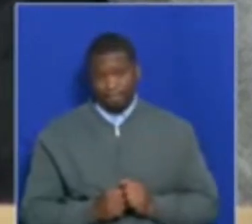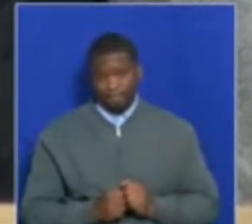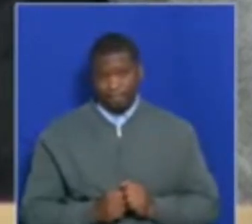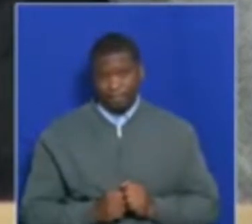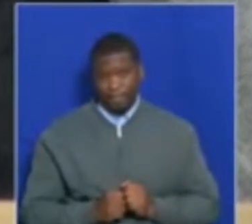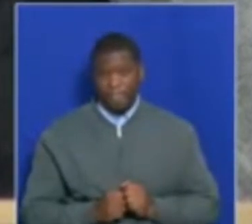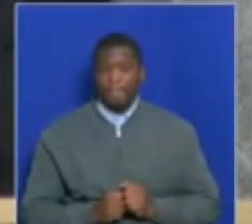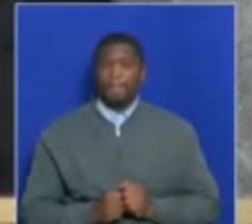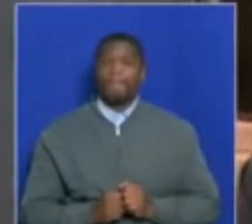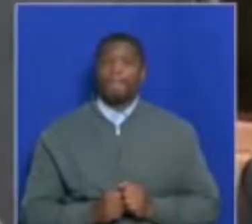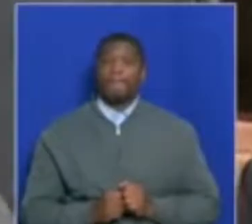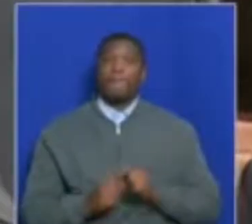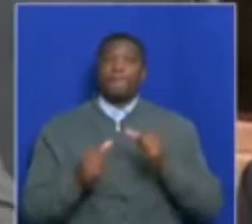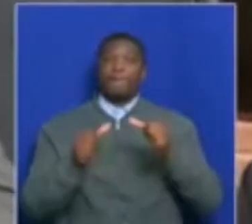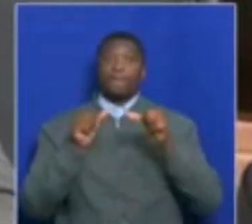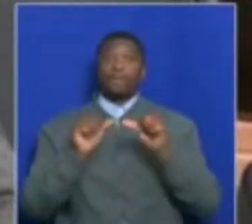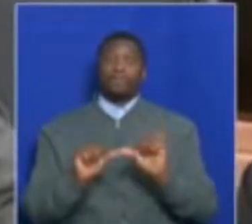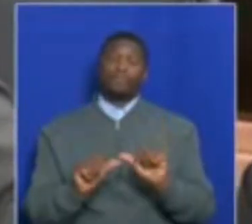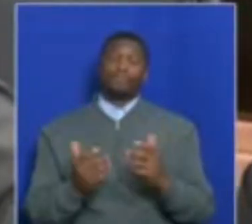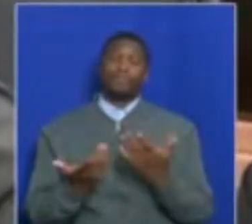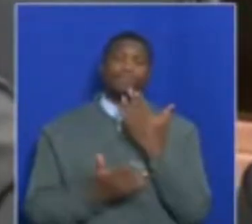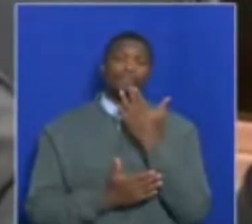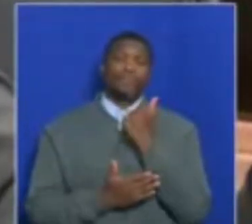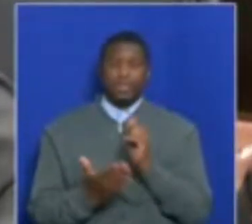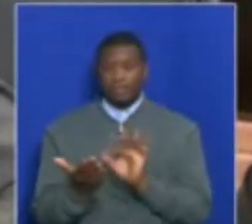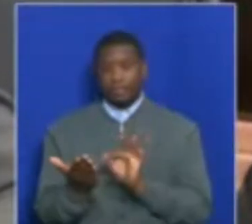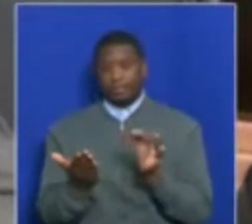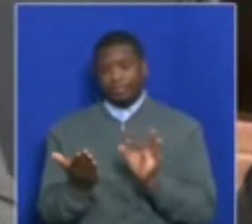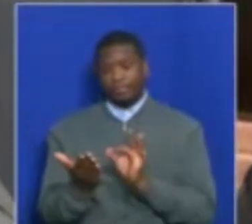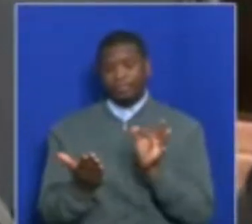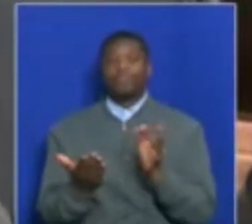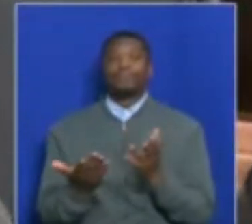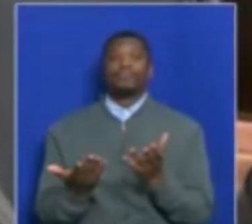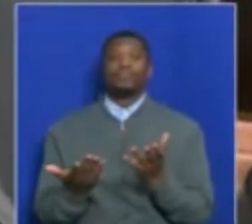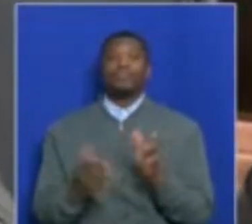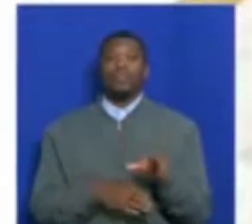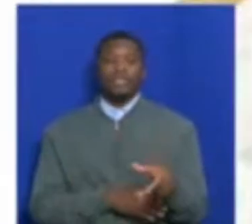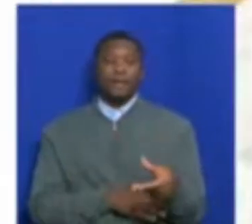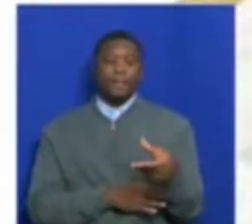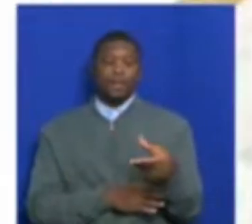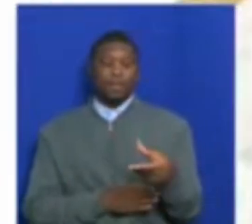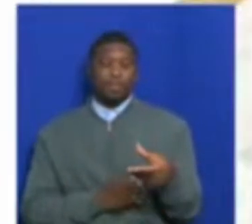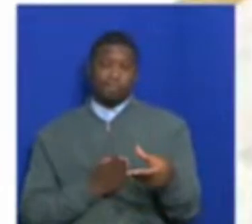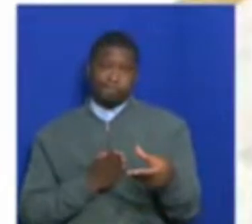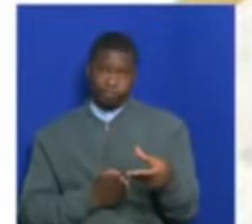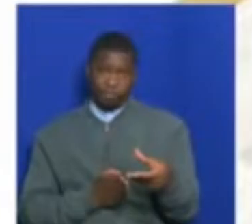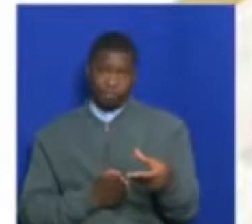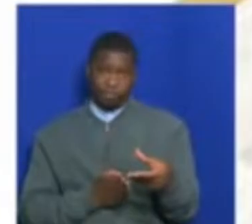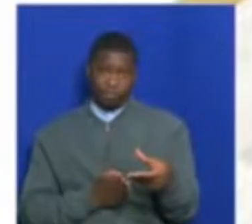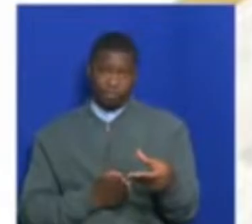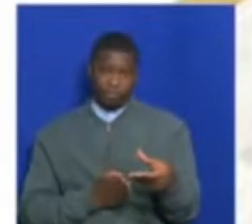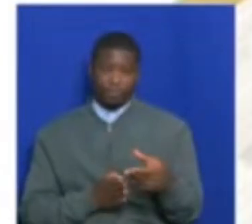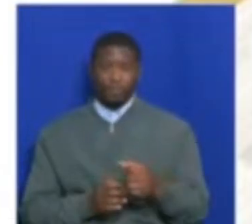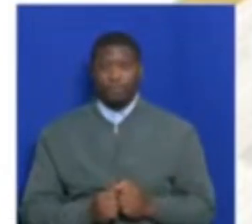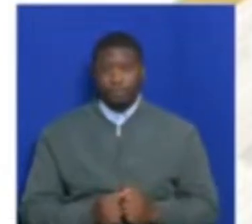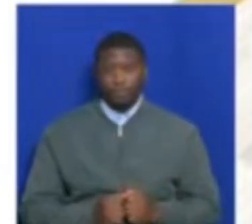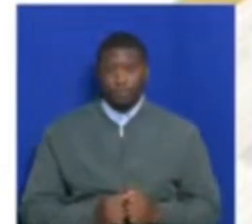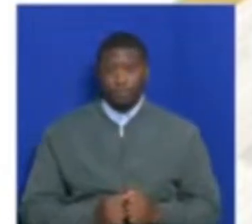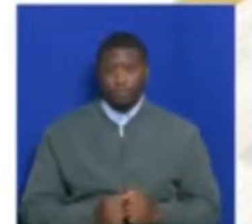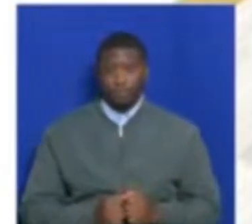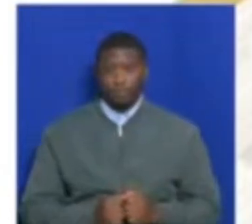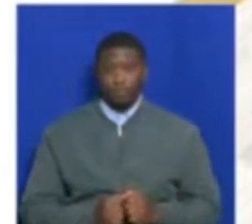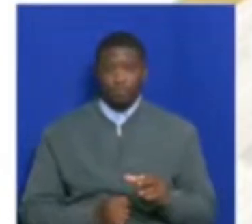Then can I ask you to go to the bundle itself and